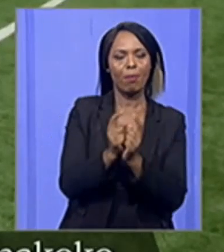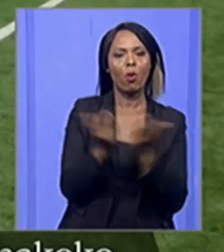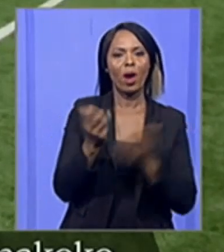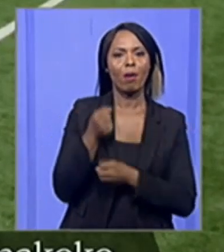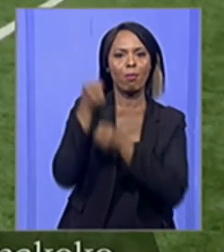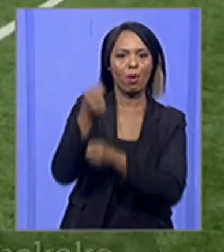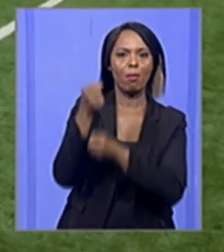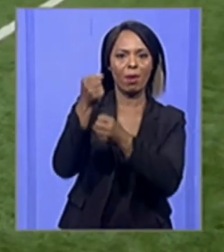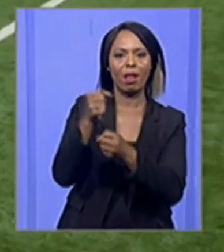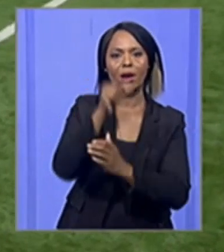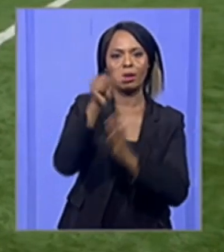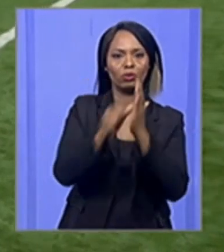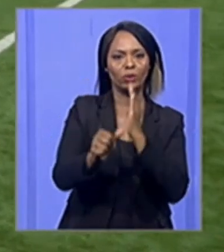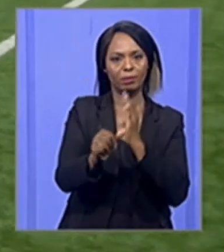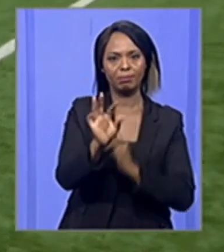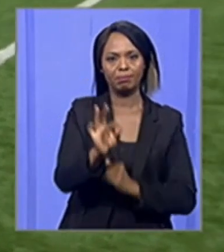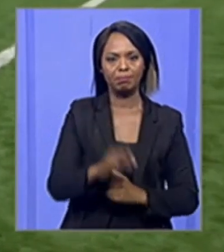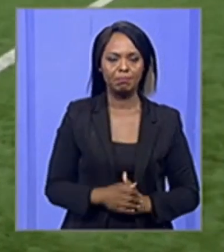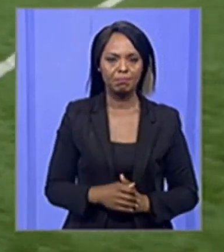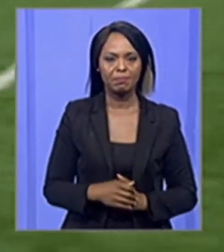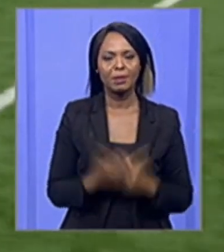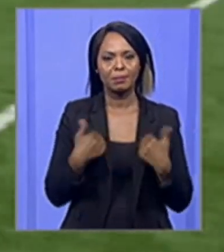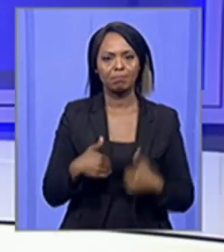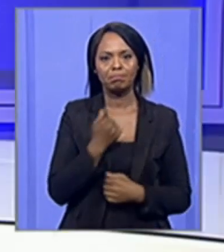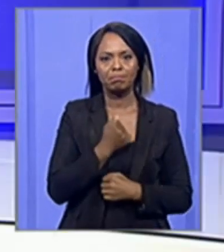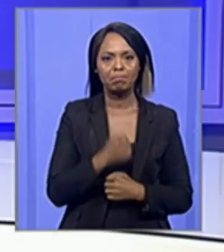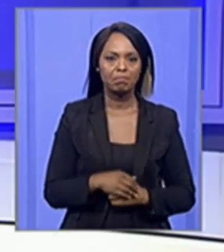ka mošupologo.